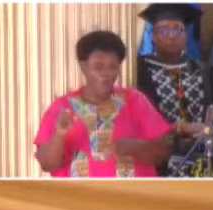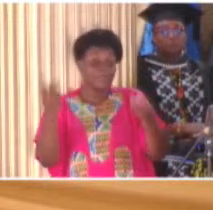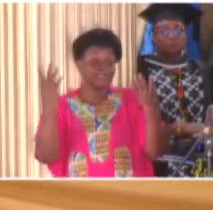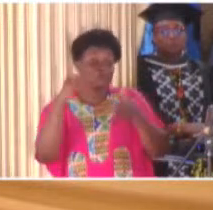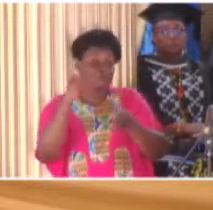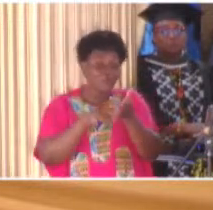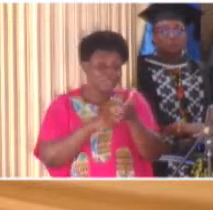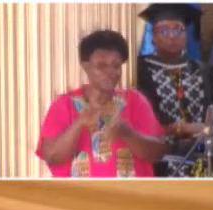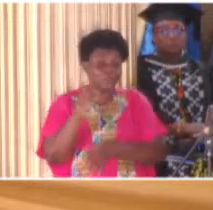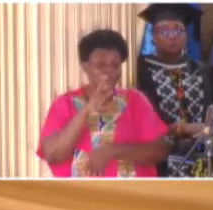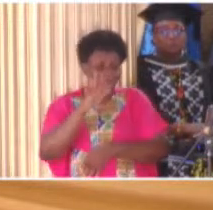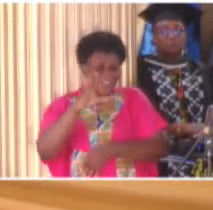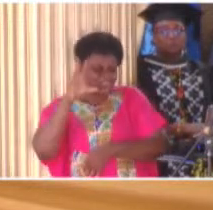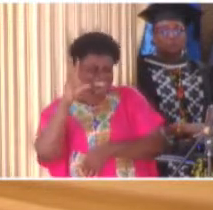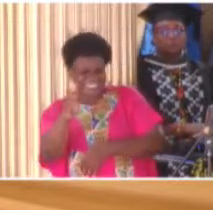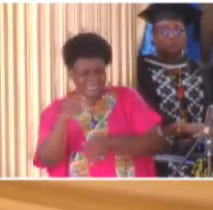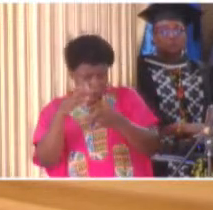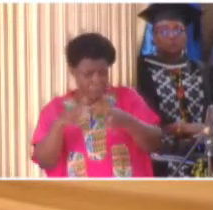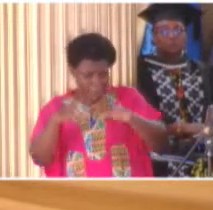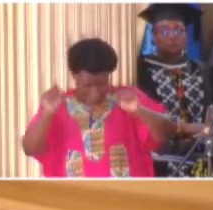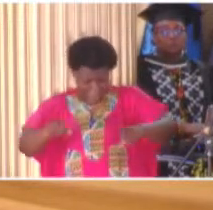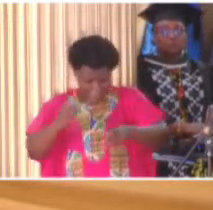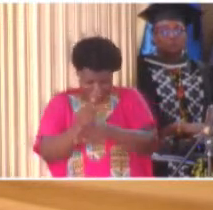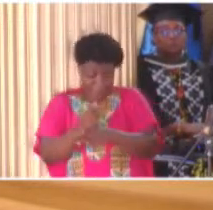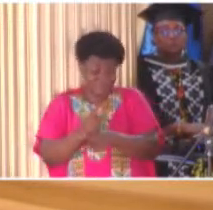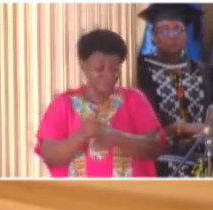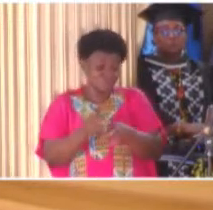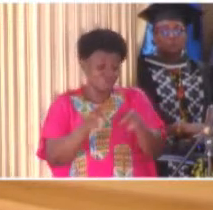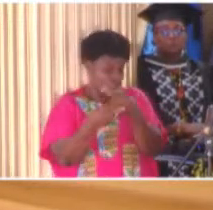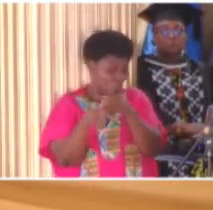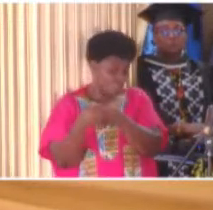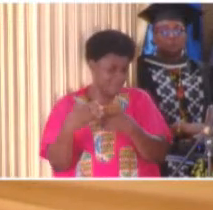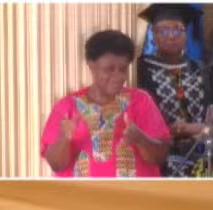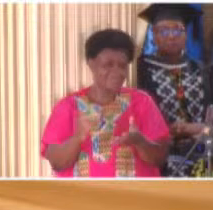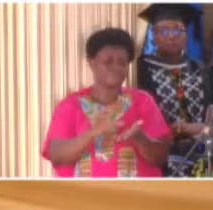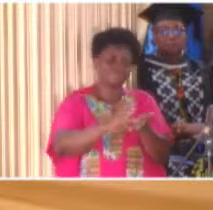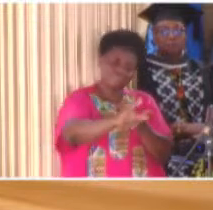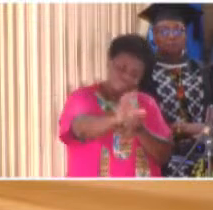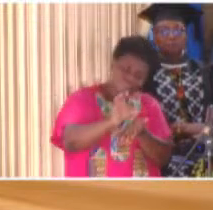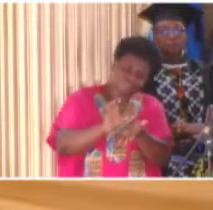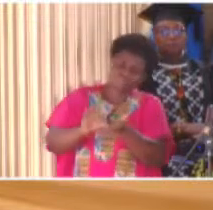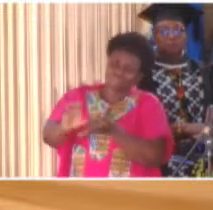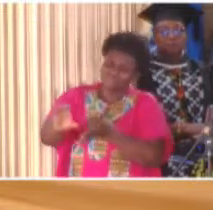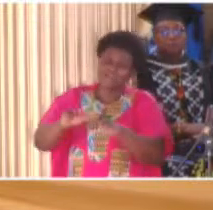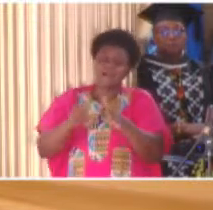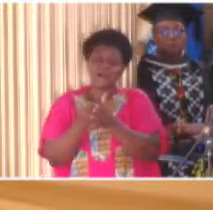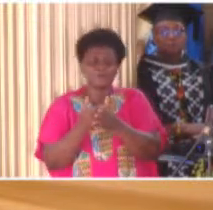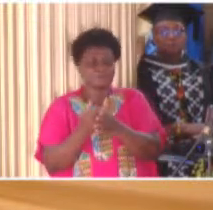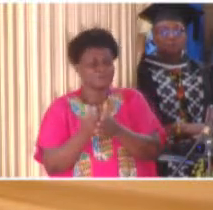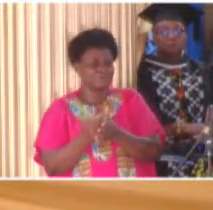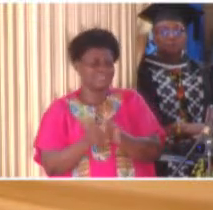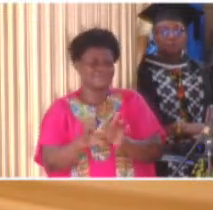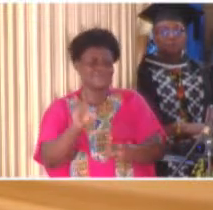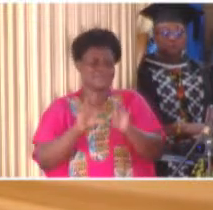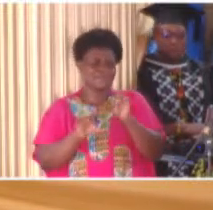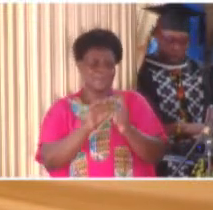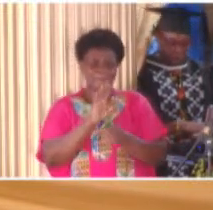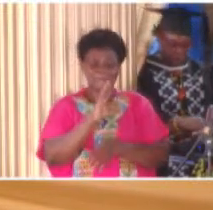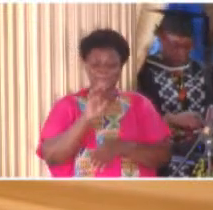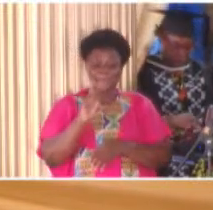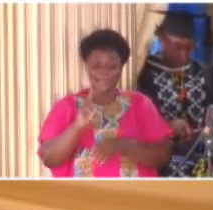1,256 students, and rooms there have been allocated through the randomized bed allocation